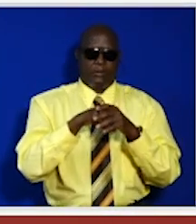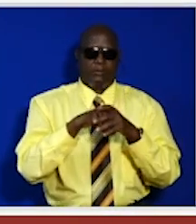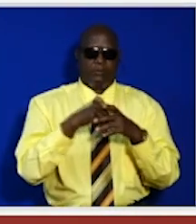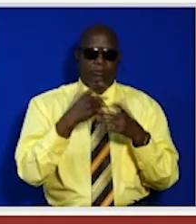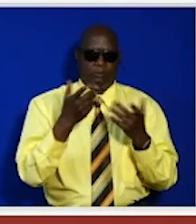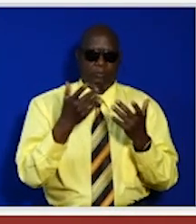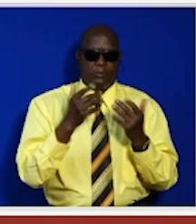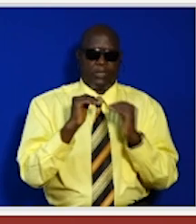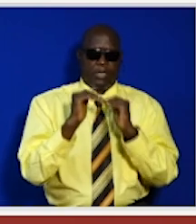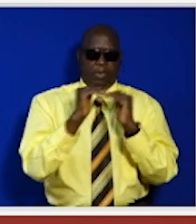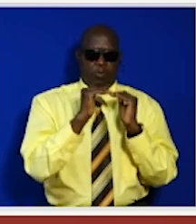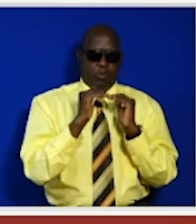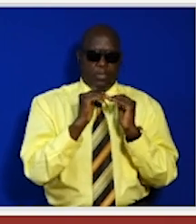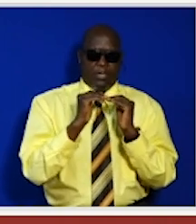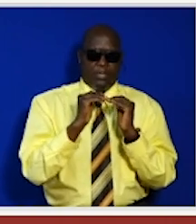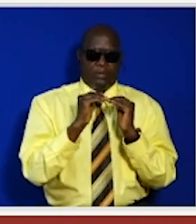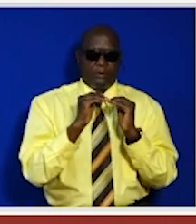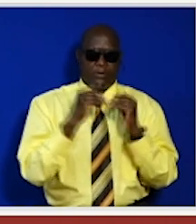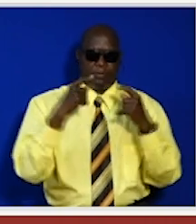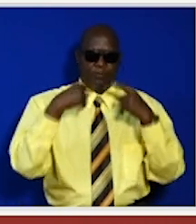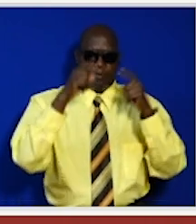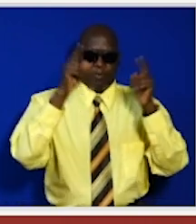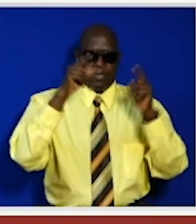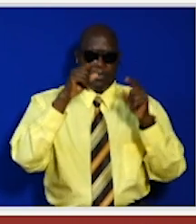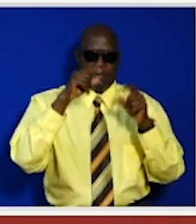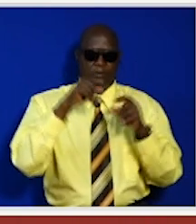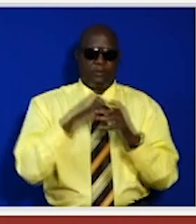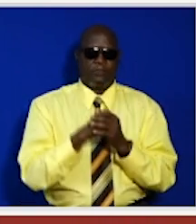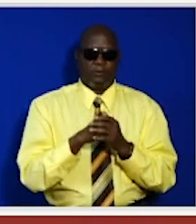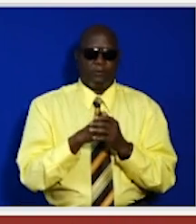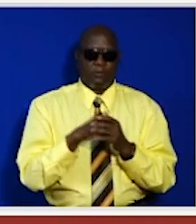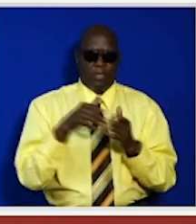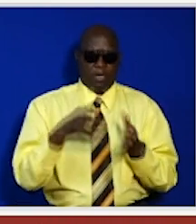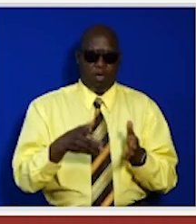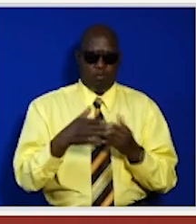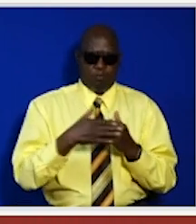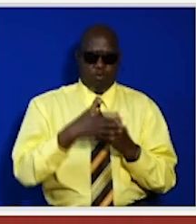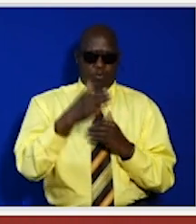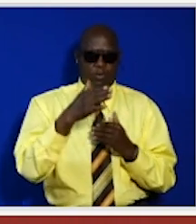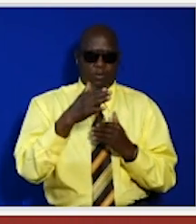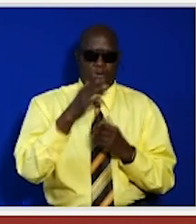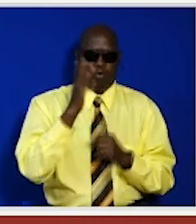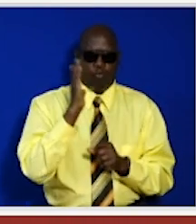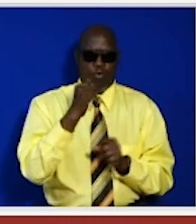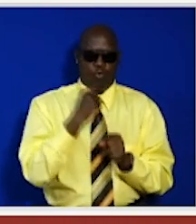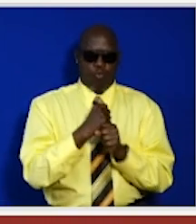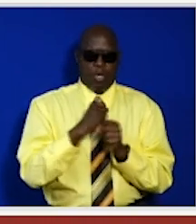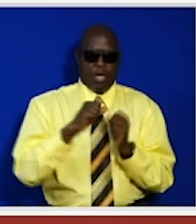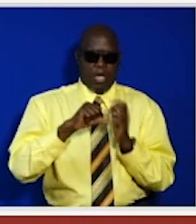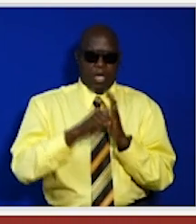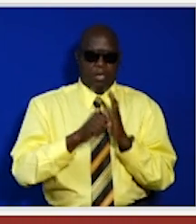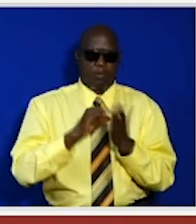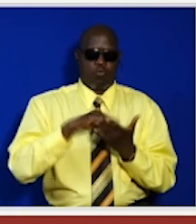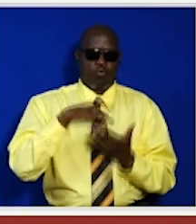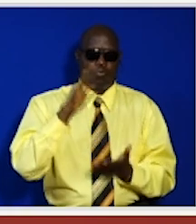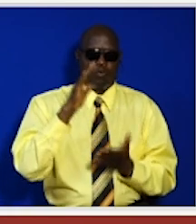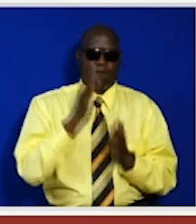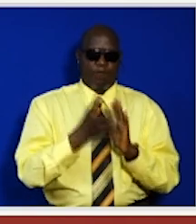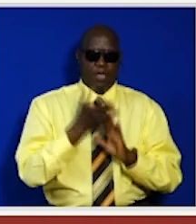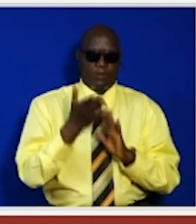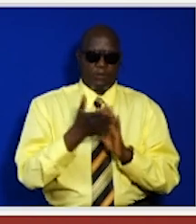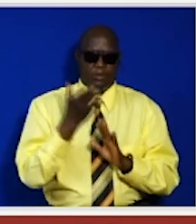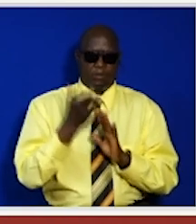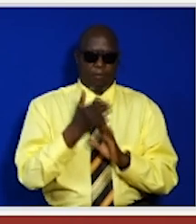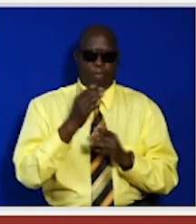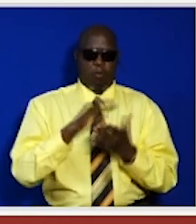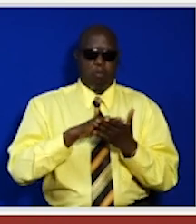that Kenya is, going forward, we have to work harder, faster,